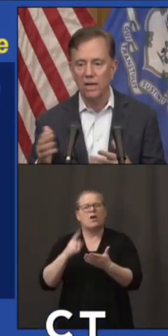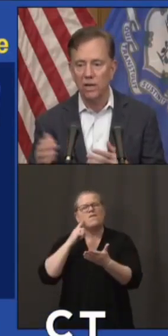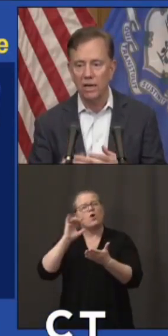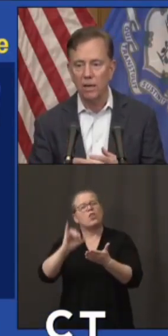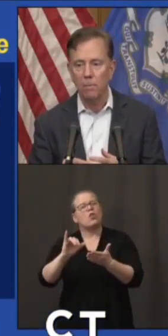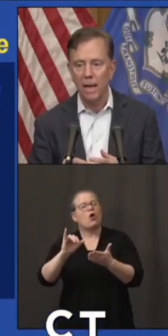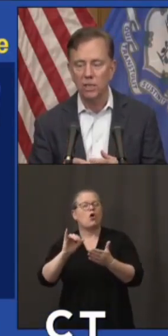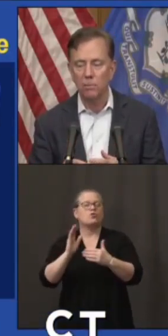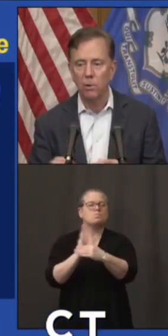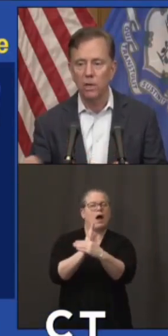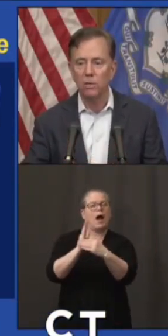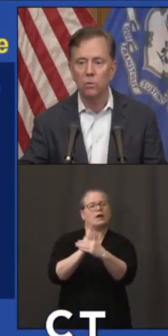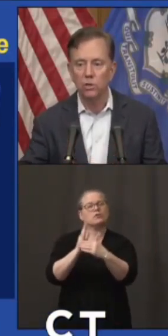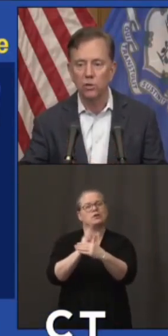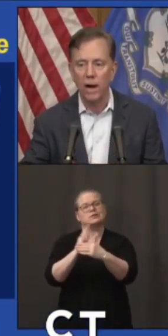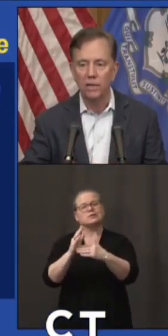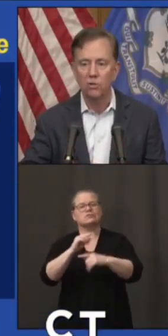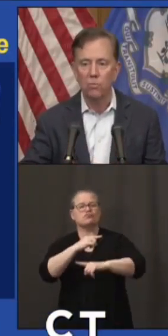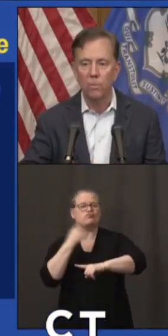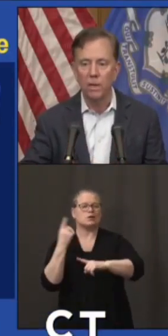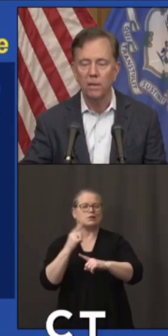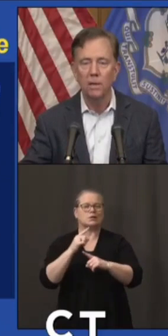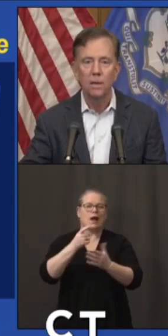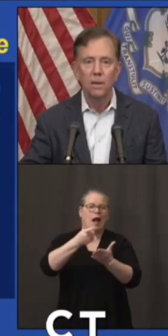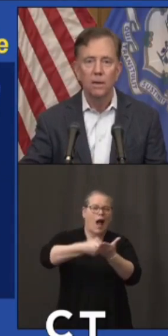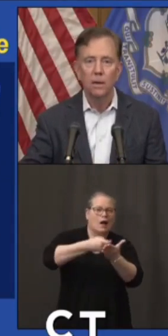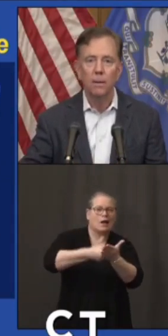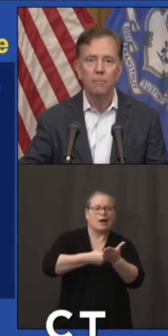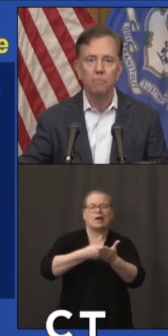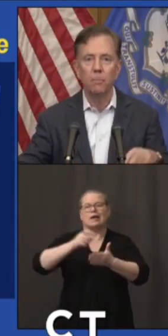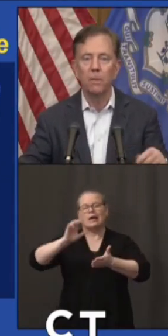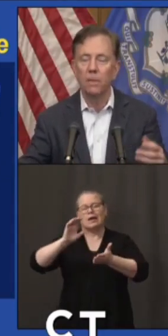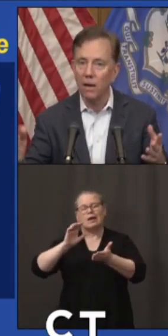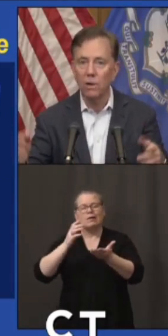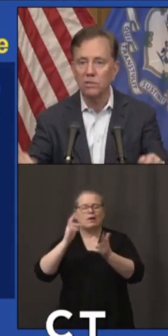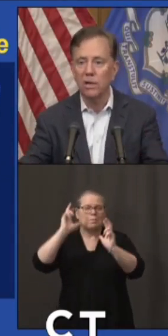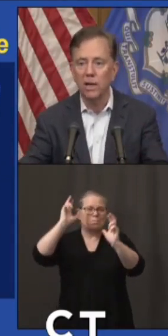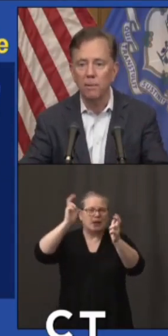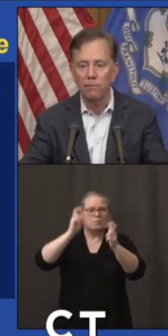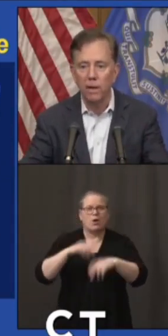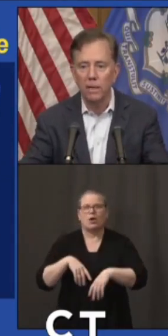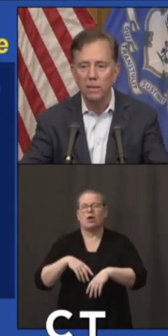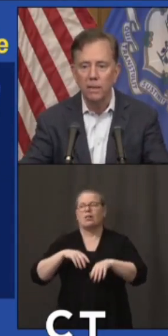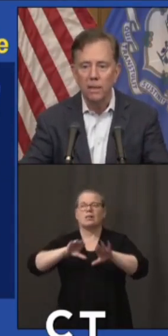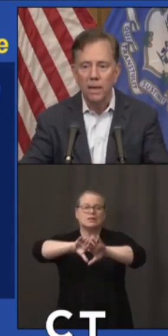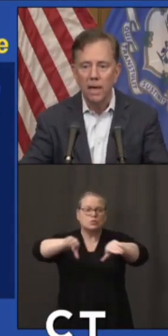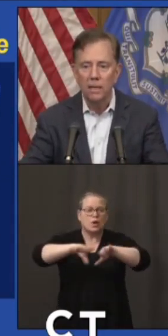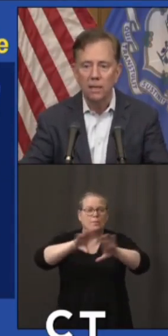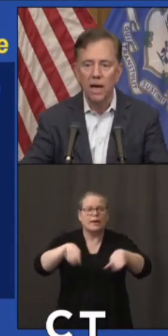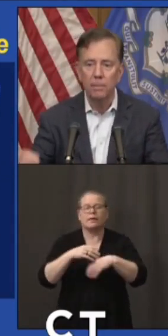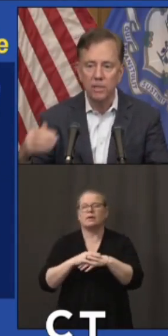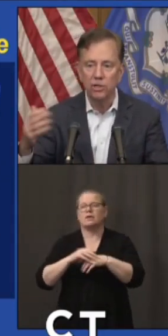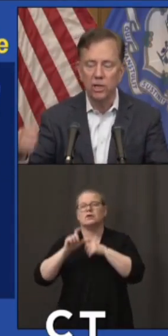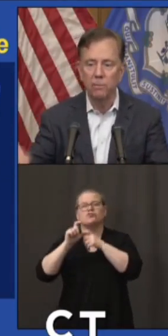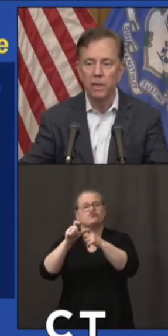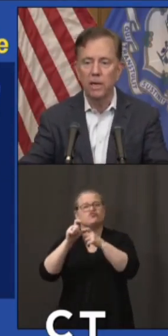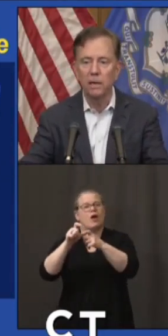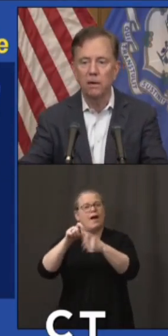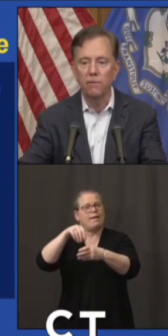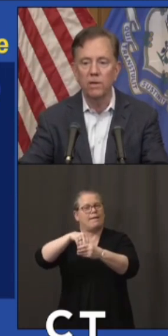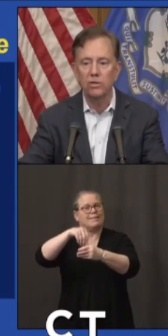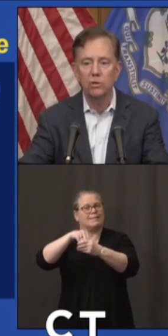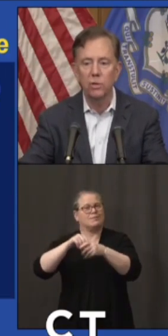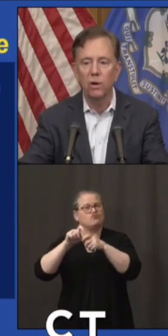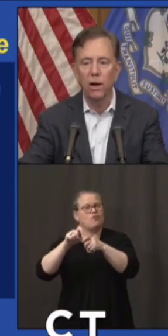That's ice hockey, basketball, indoor track, swimming, not wrestling, I'm afraid. And the competition can